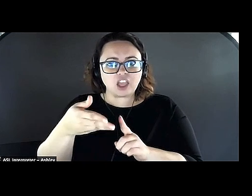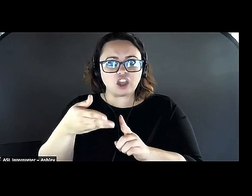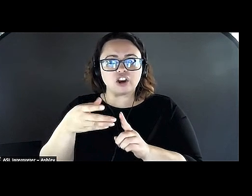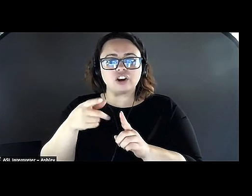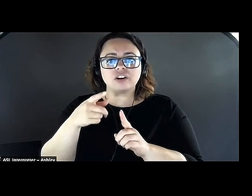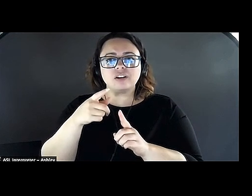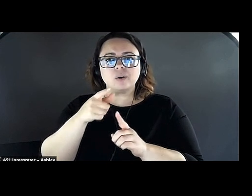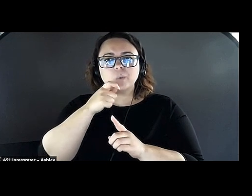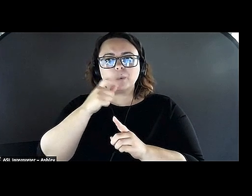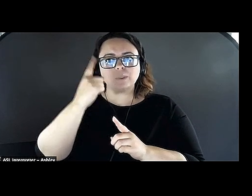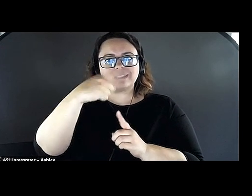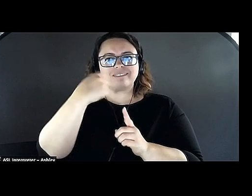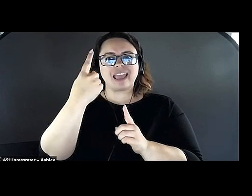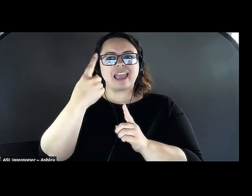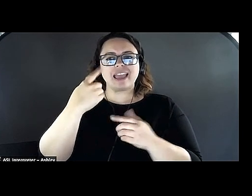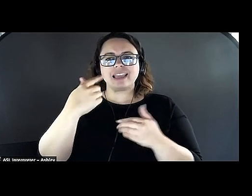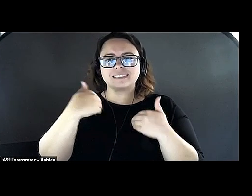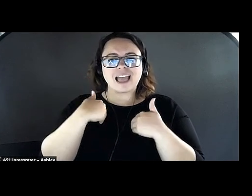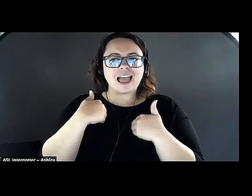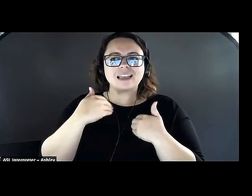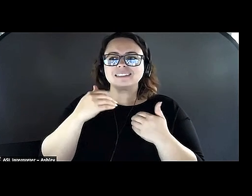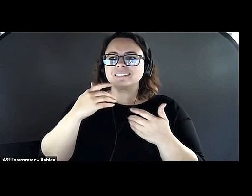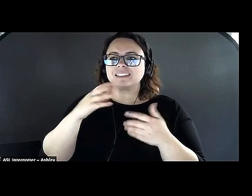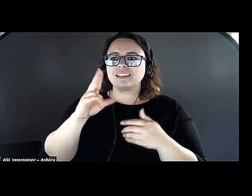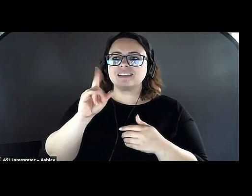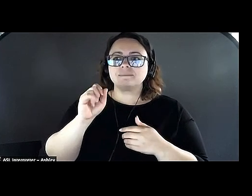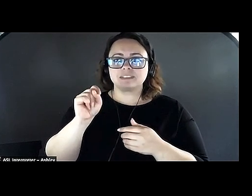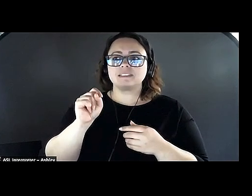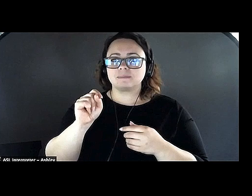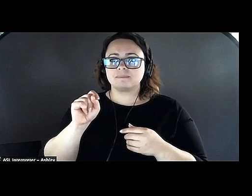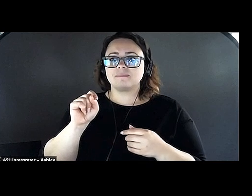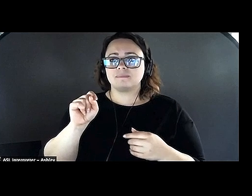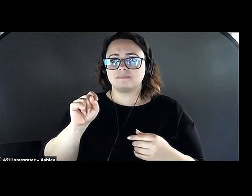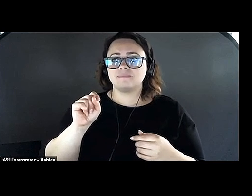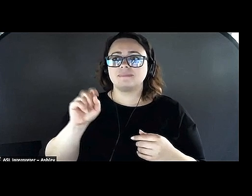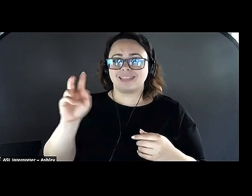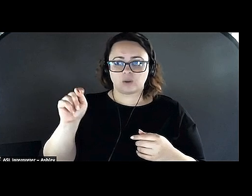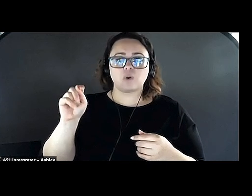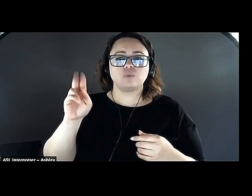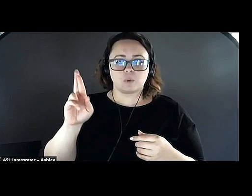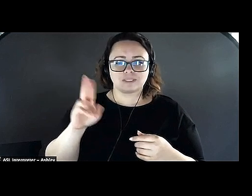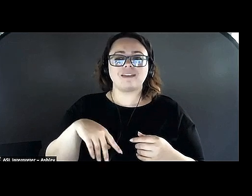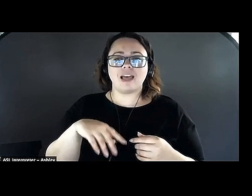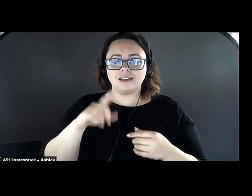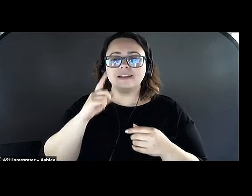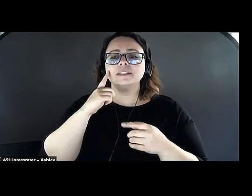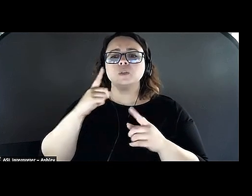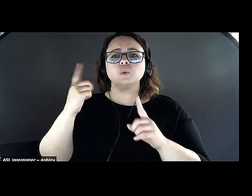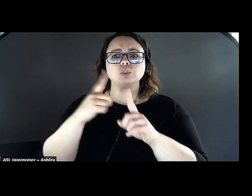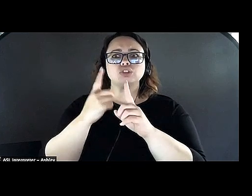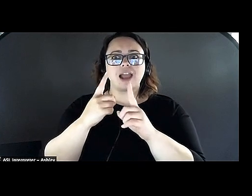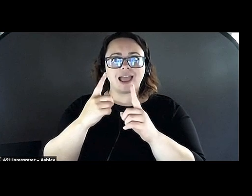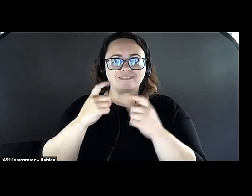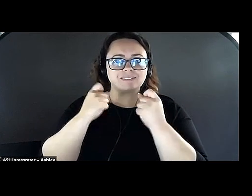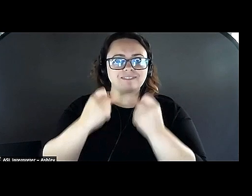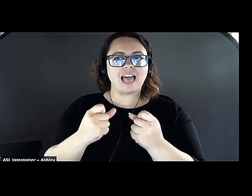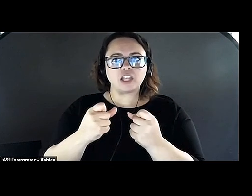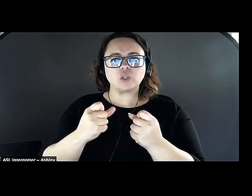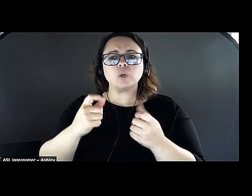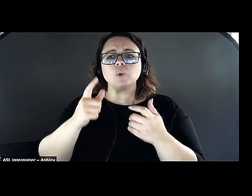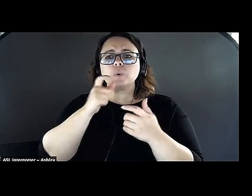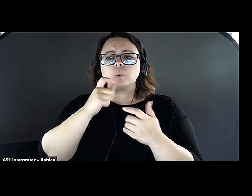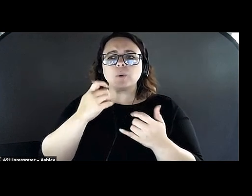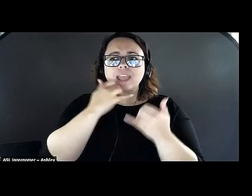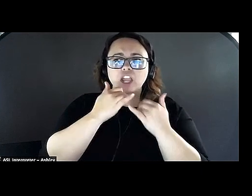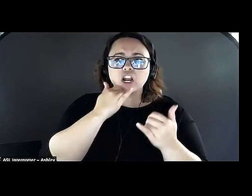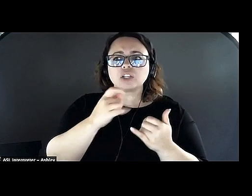is marred by dust and sweat and blood, who strives valiantly, who errs, who comes